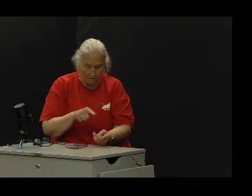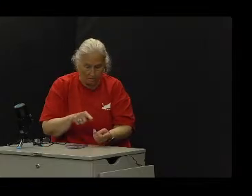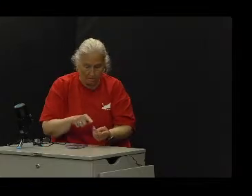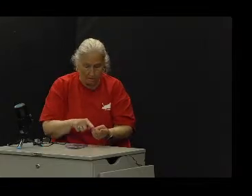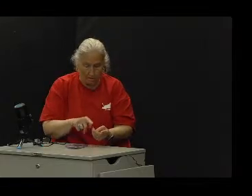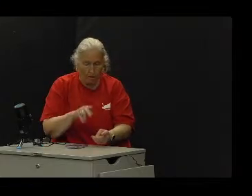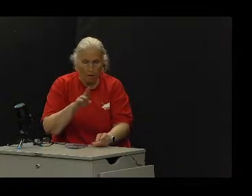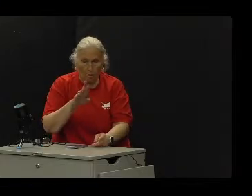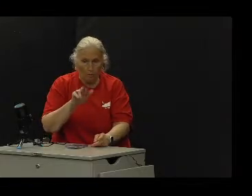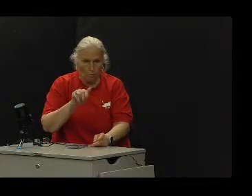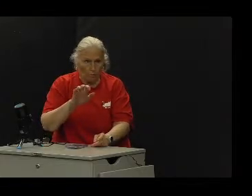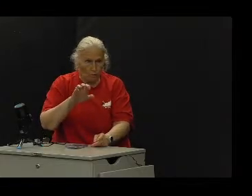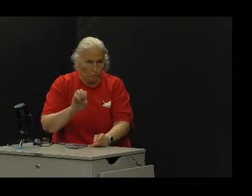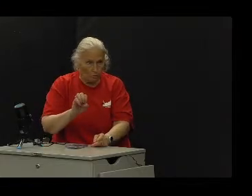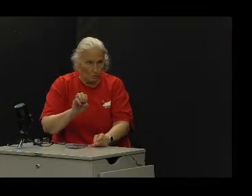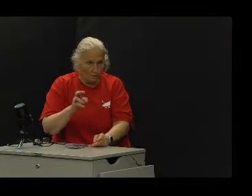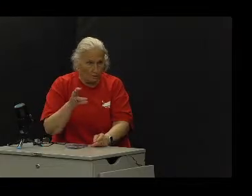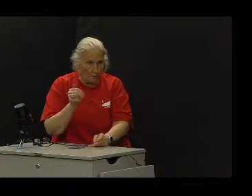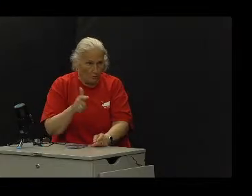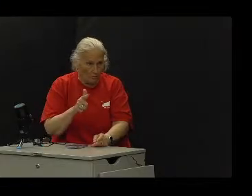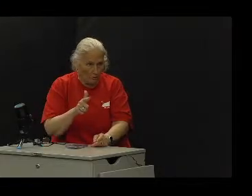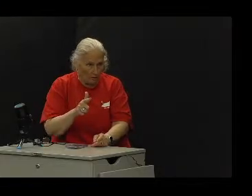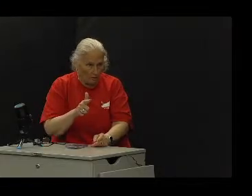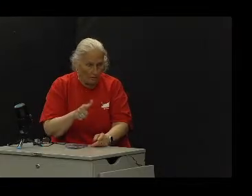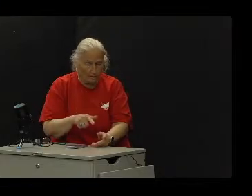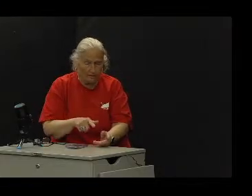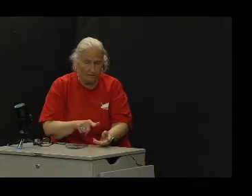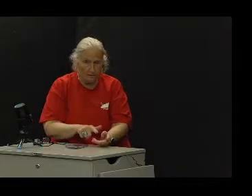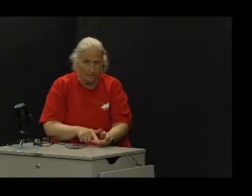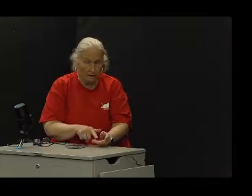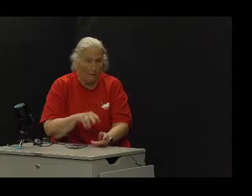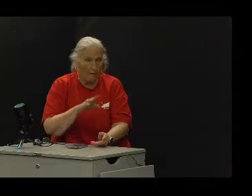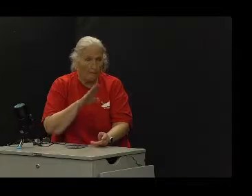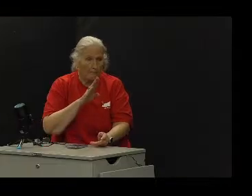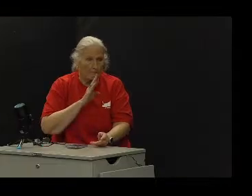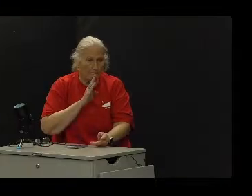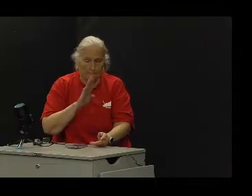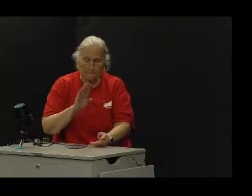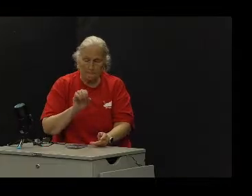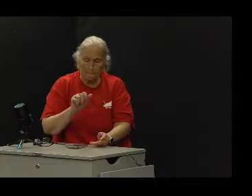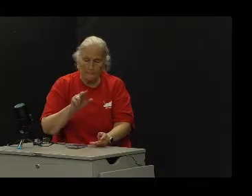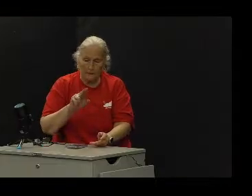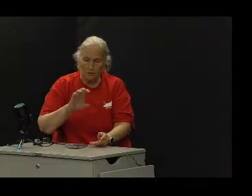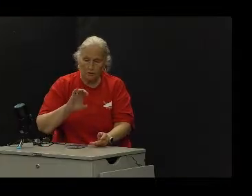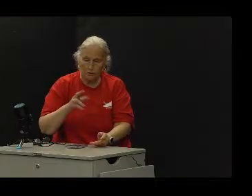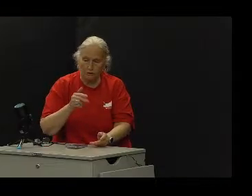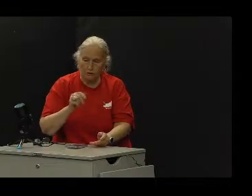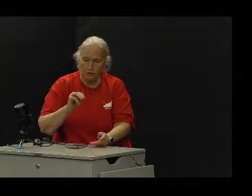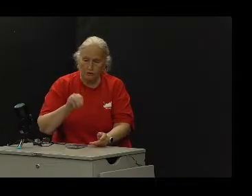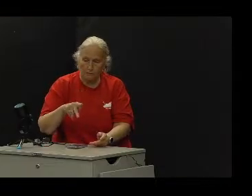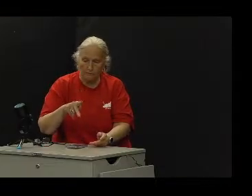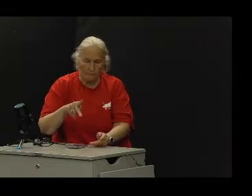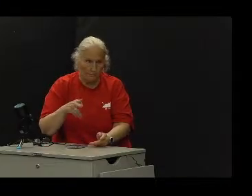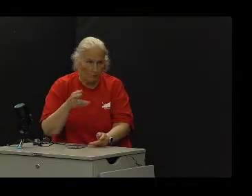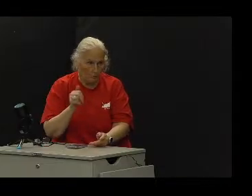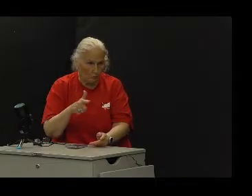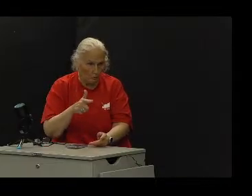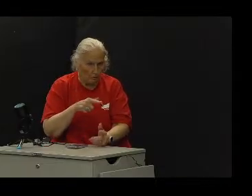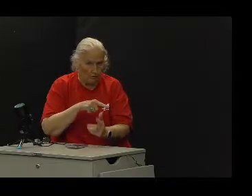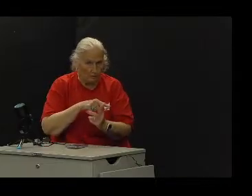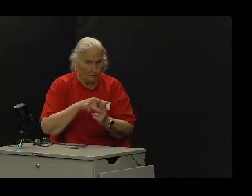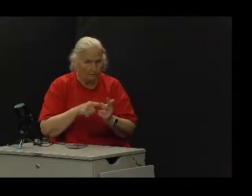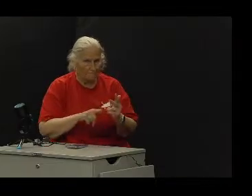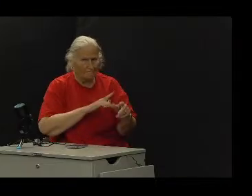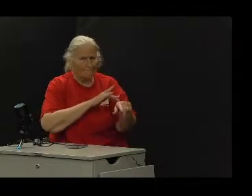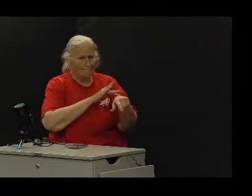Barbie Hall, next we have Bruce Hall, and then the third would be Beecham